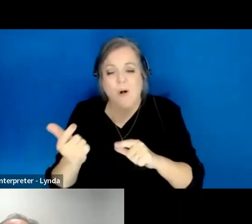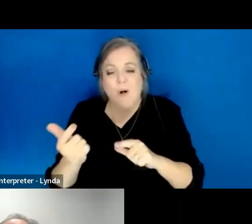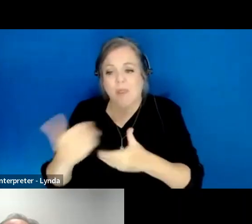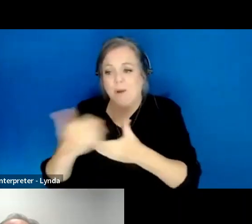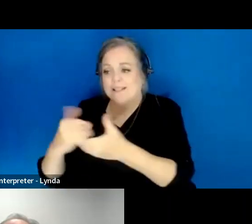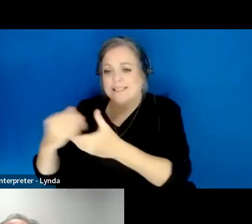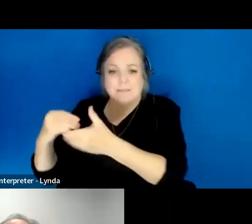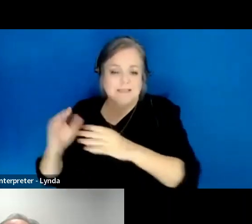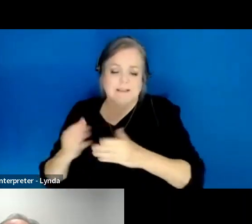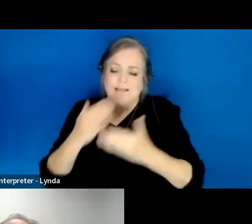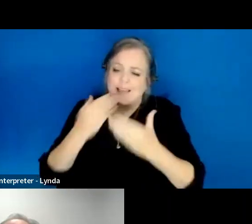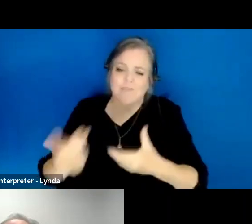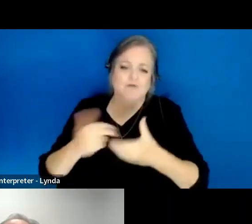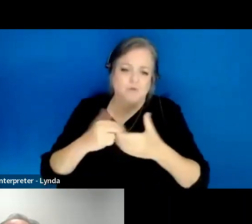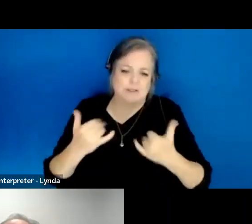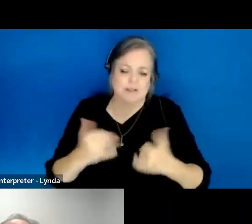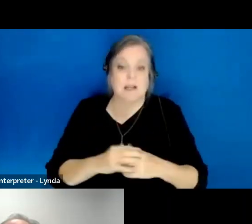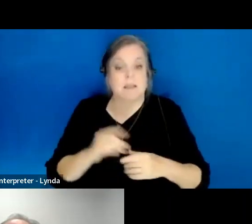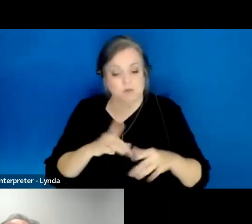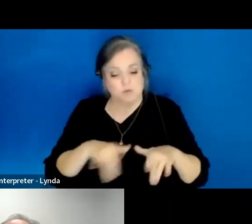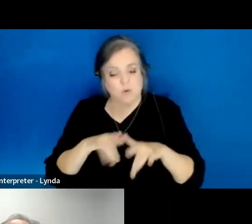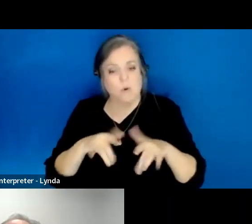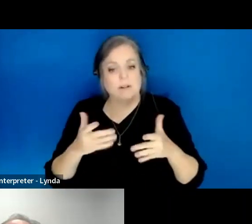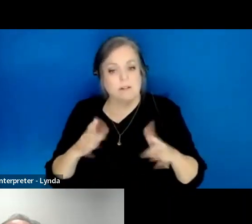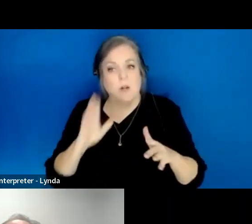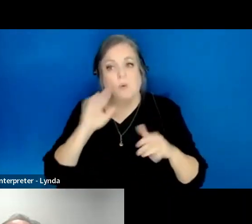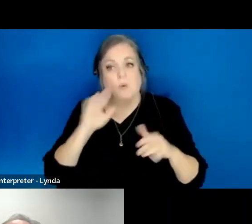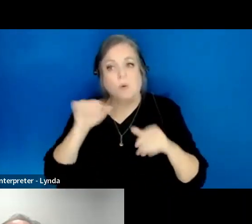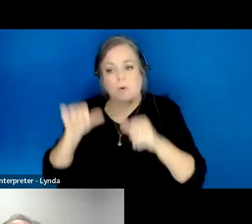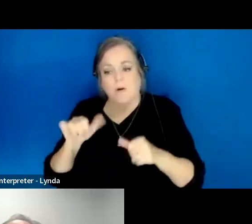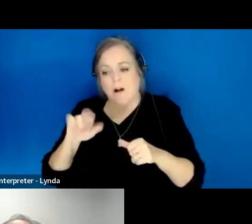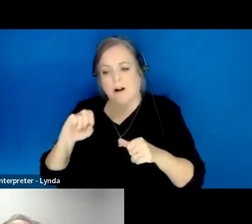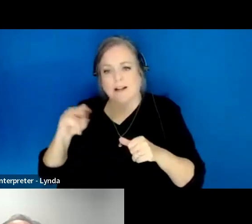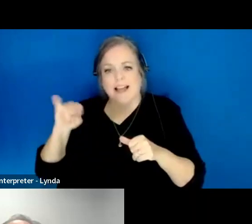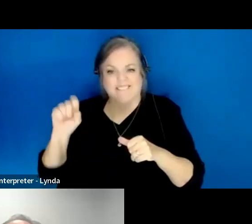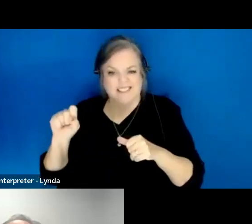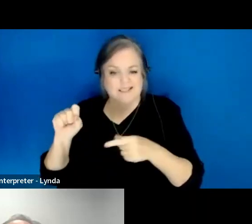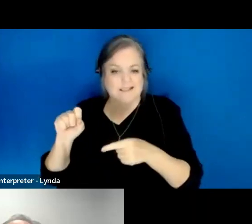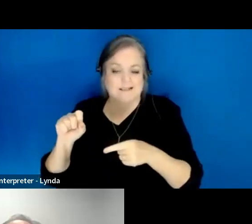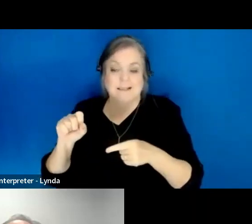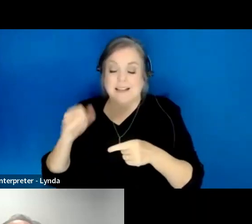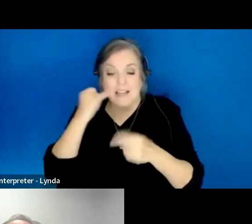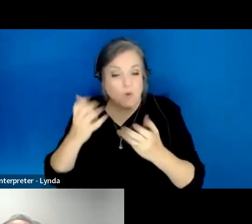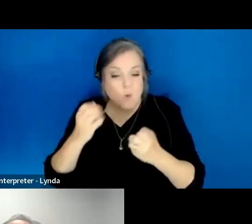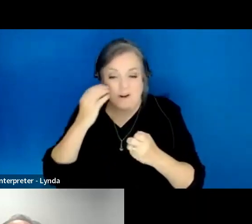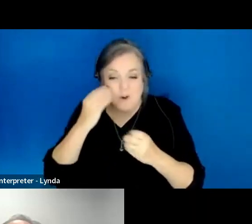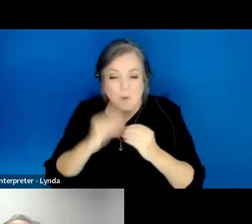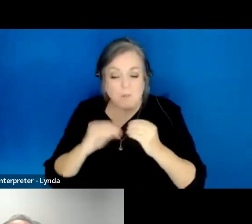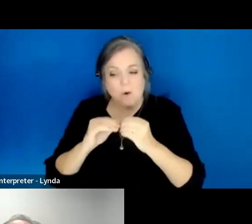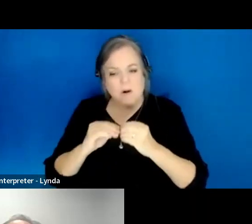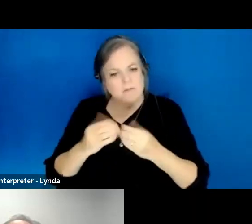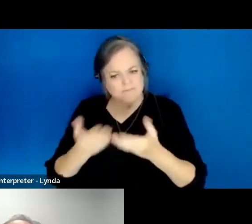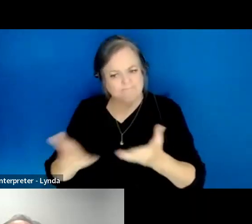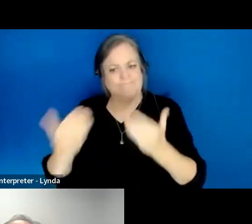you so much for joining in. This will be recorded. It's been recorded. It's going to be in our archives. And if you want to know more, always feel free to